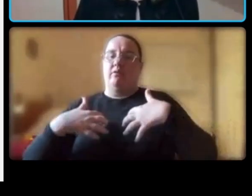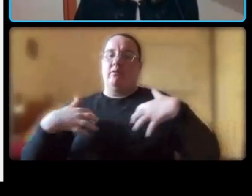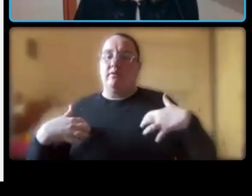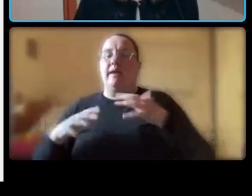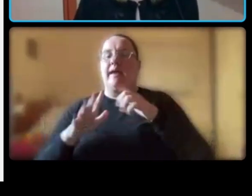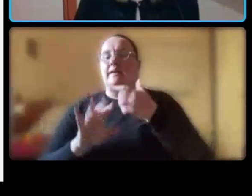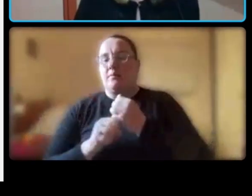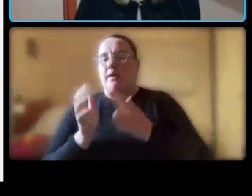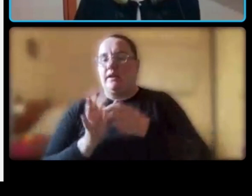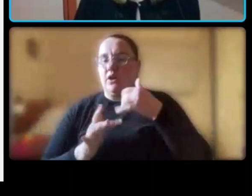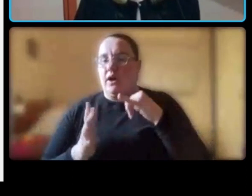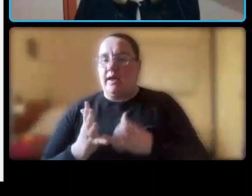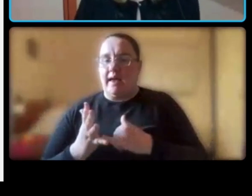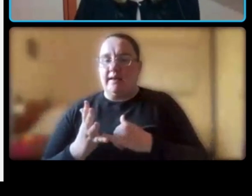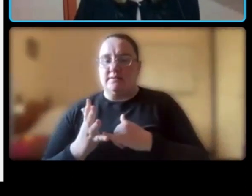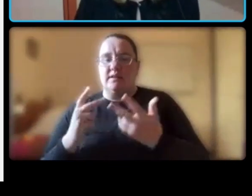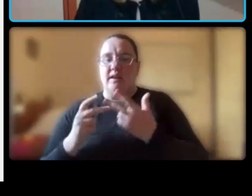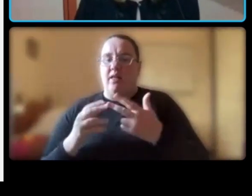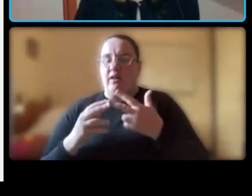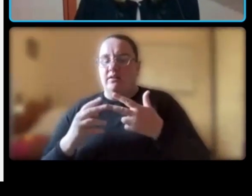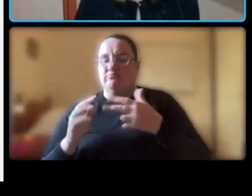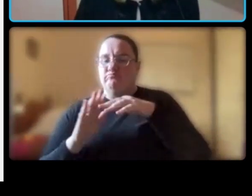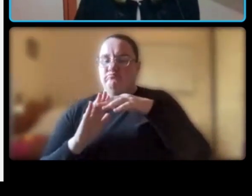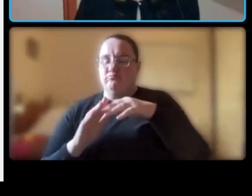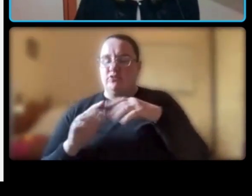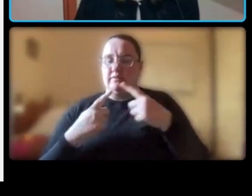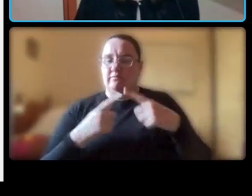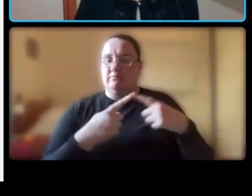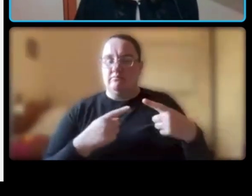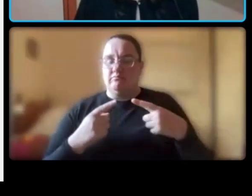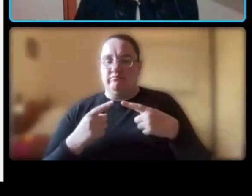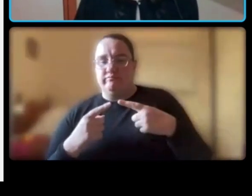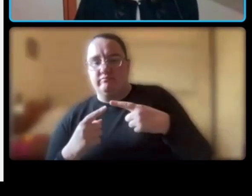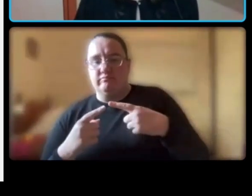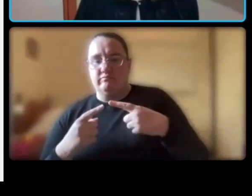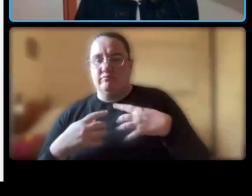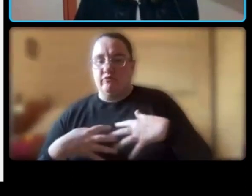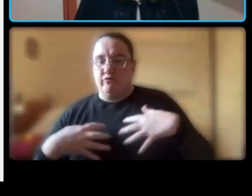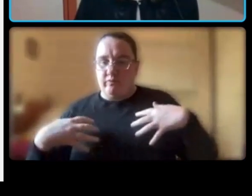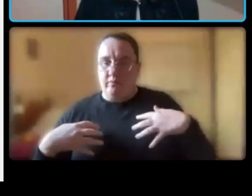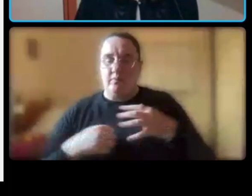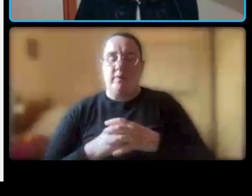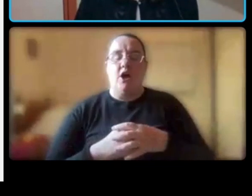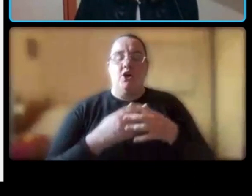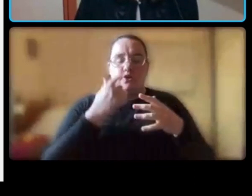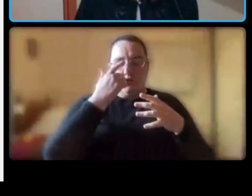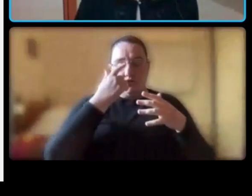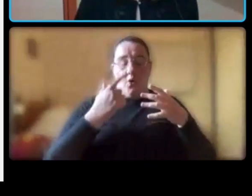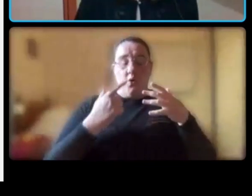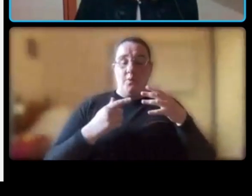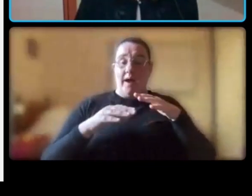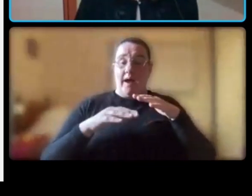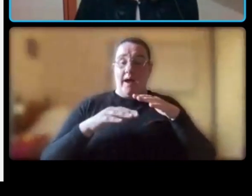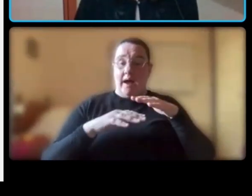Royal Commission. And under the proposed scheme, a disclosure can be made by a broad range of people, which